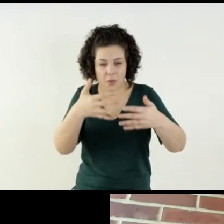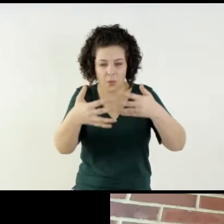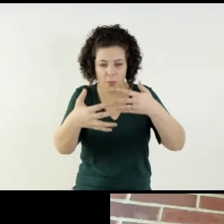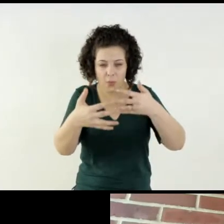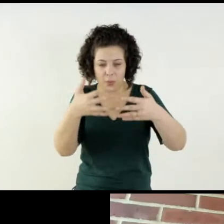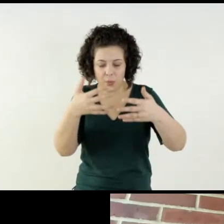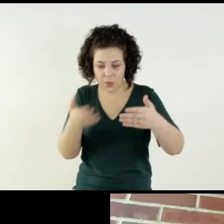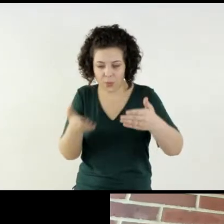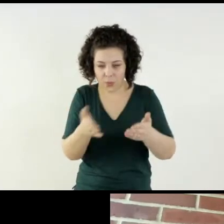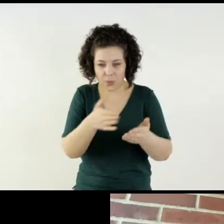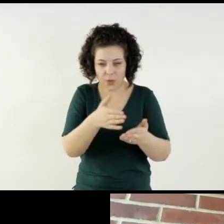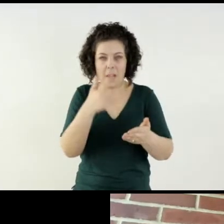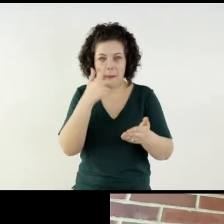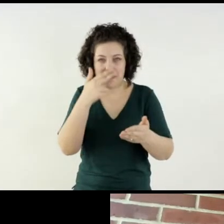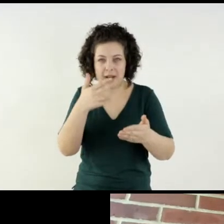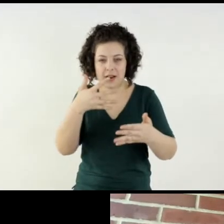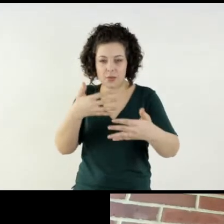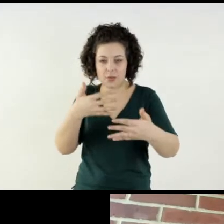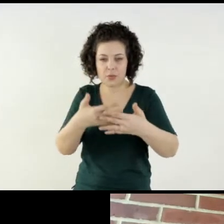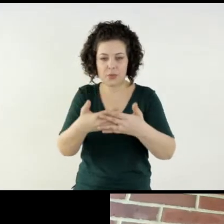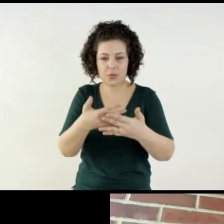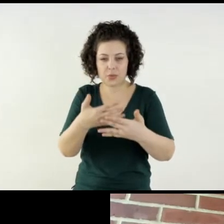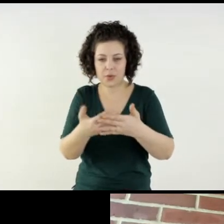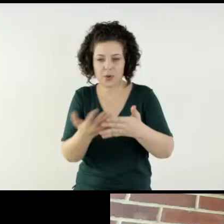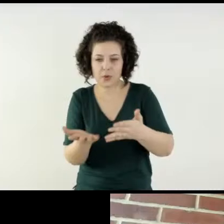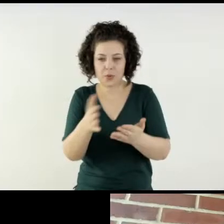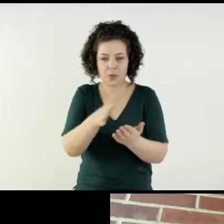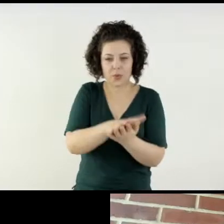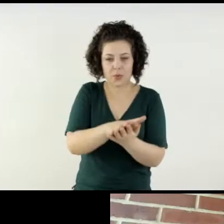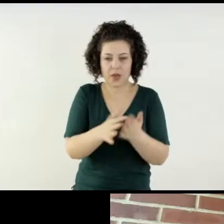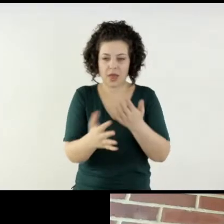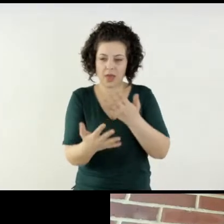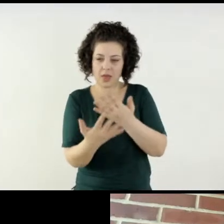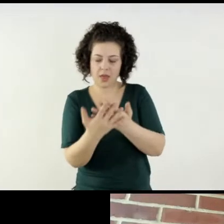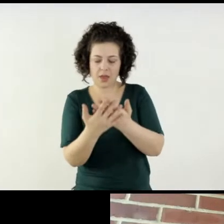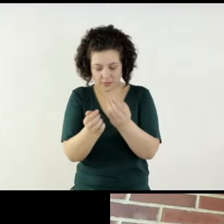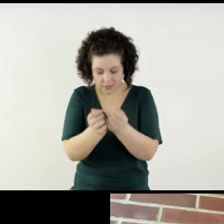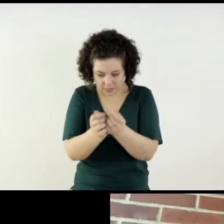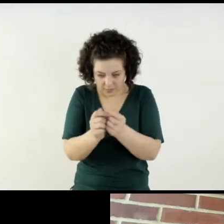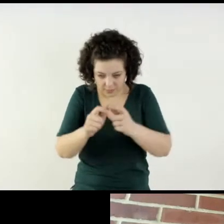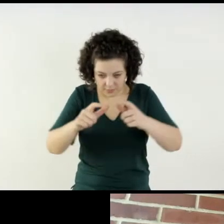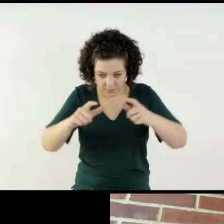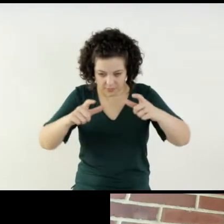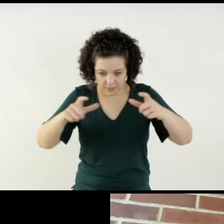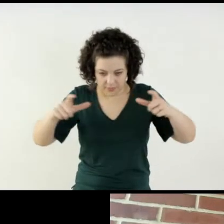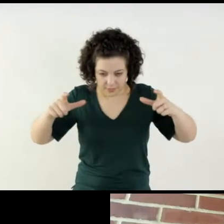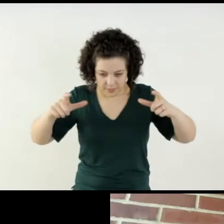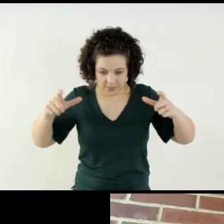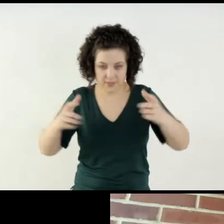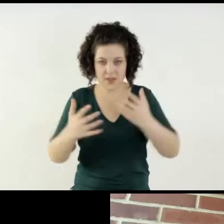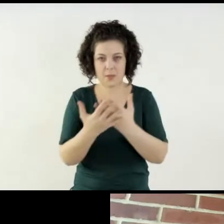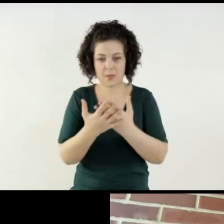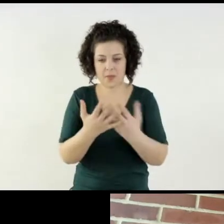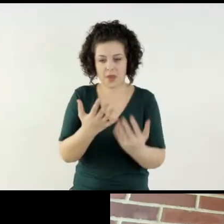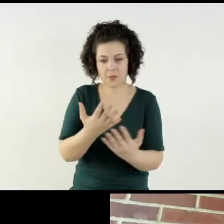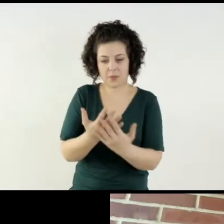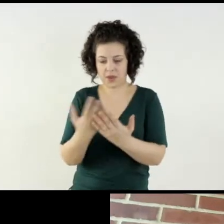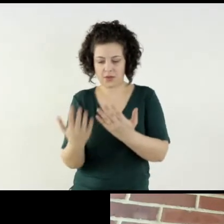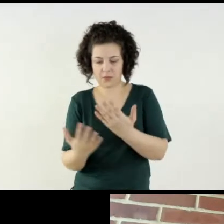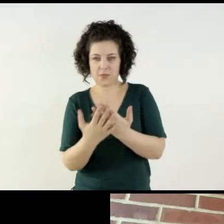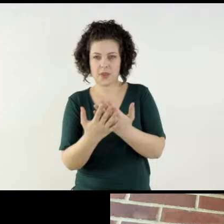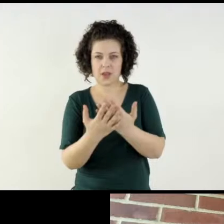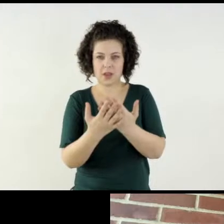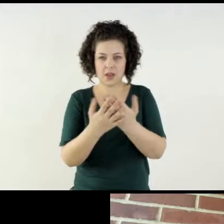next pages to amplify that layering that you also mentioned and the fusion of images. And then